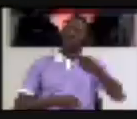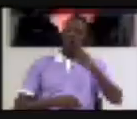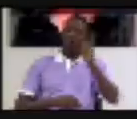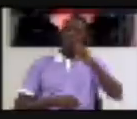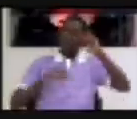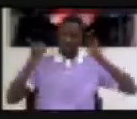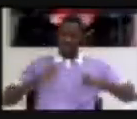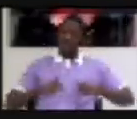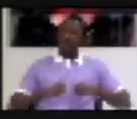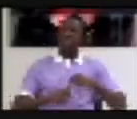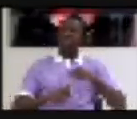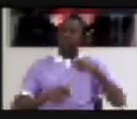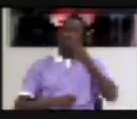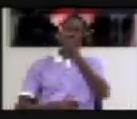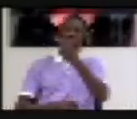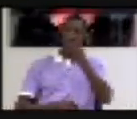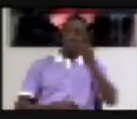In